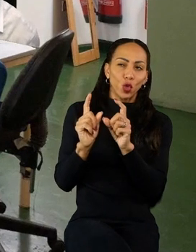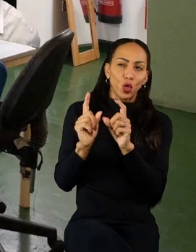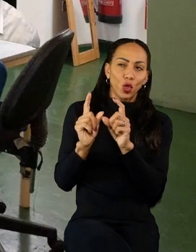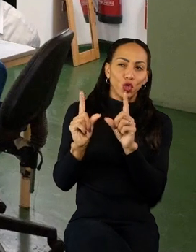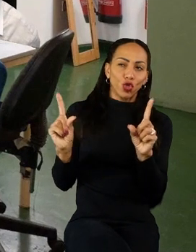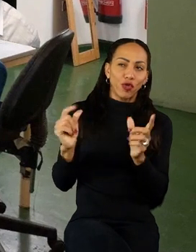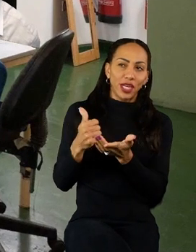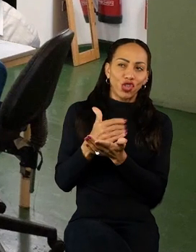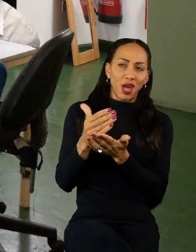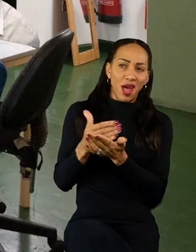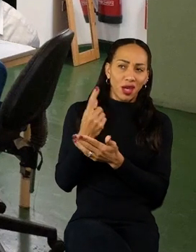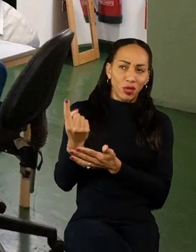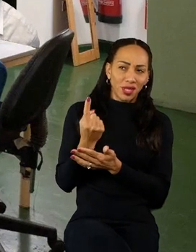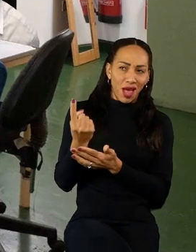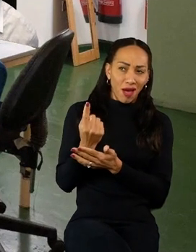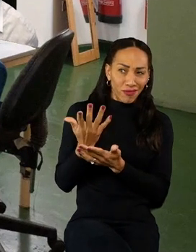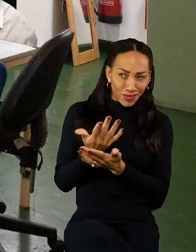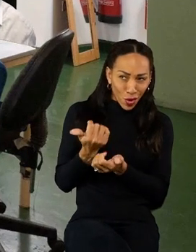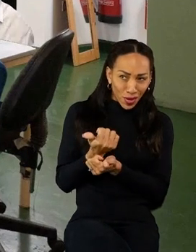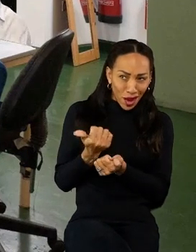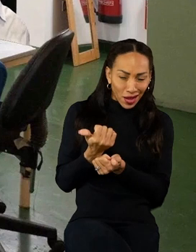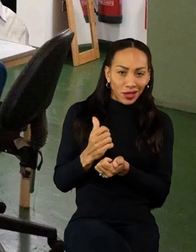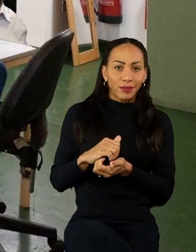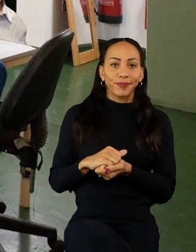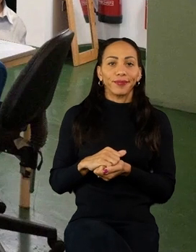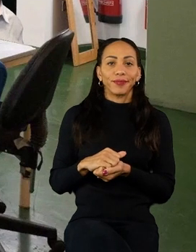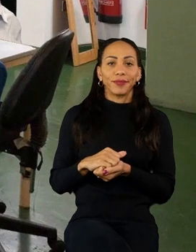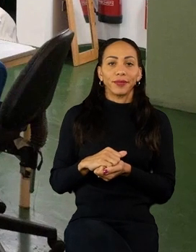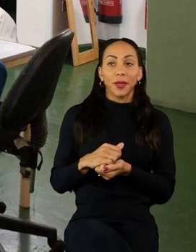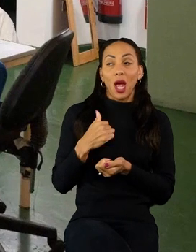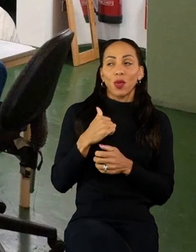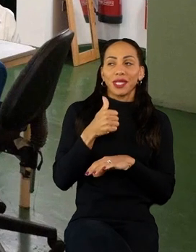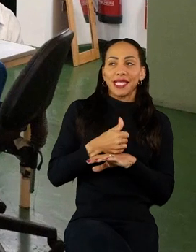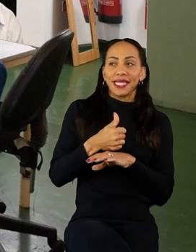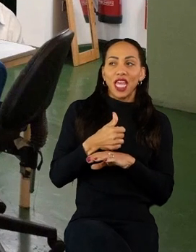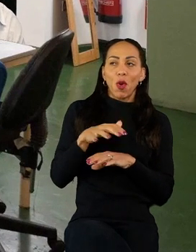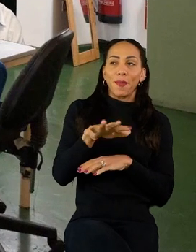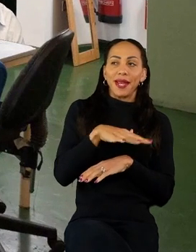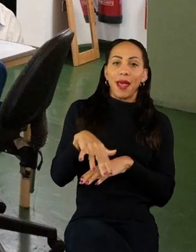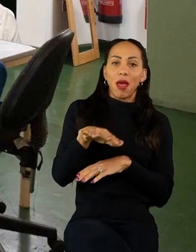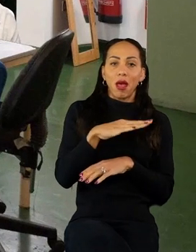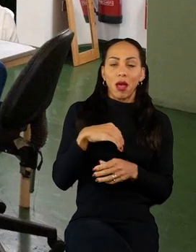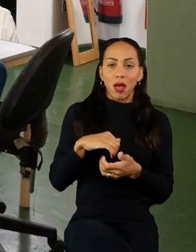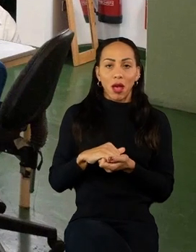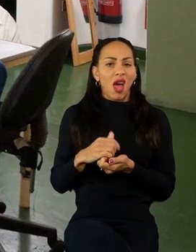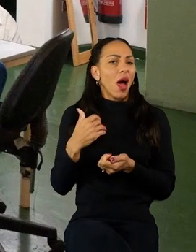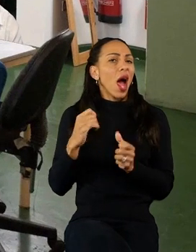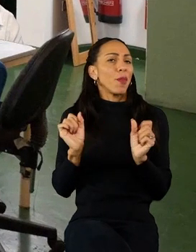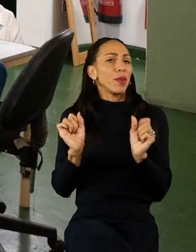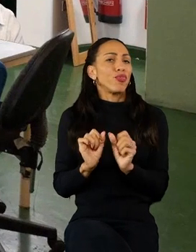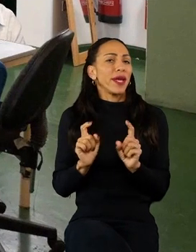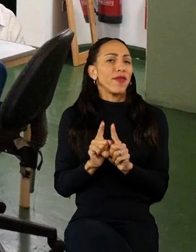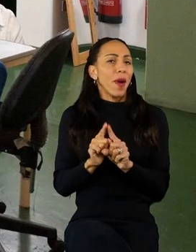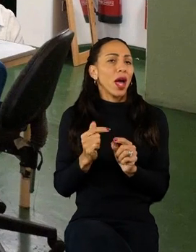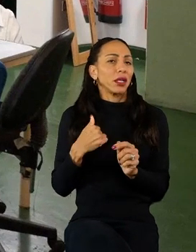Steve, it might be easier if you share screen yourself. Sure, easy. Okay. We'll do that. Yep. We'll do it that way. Sure. Fantastic.